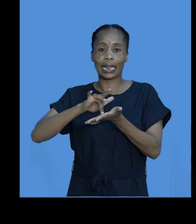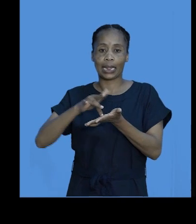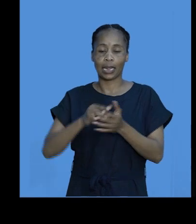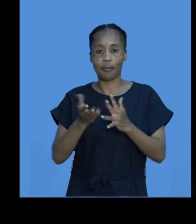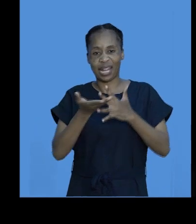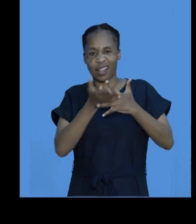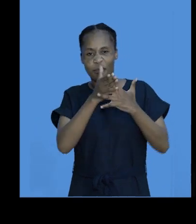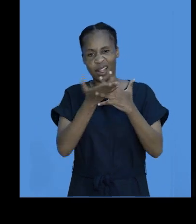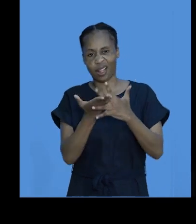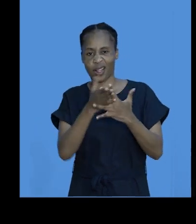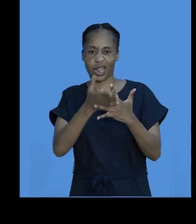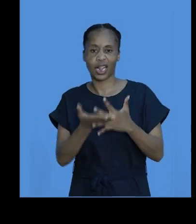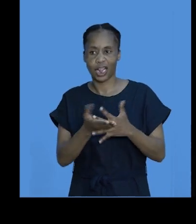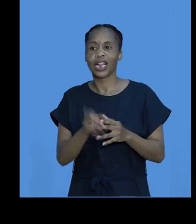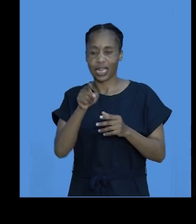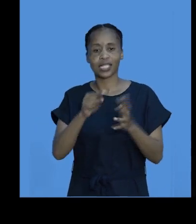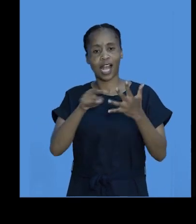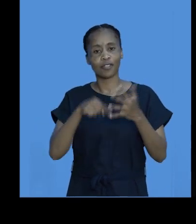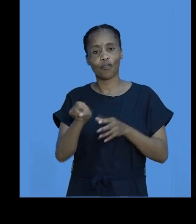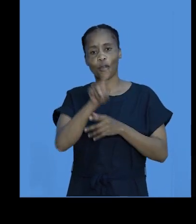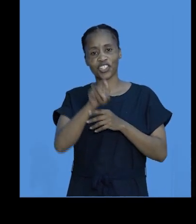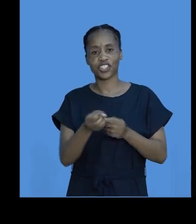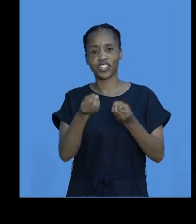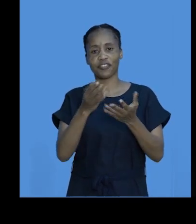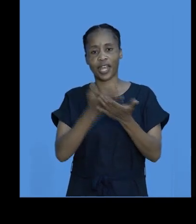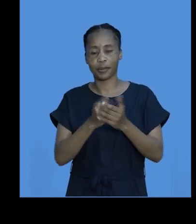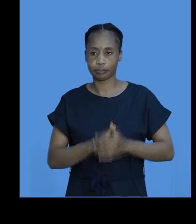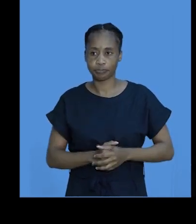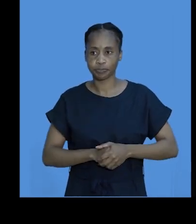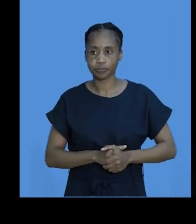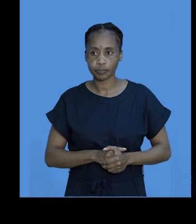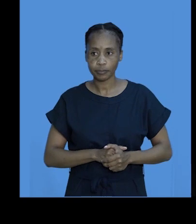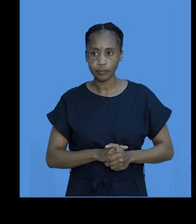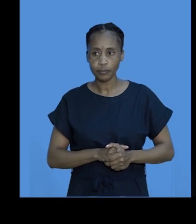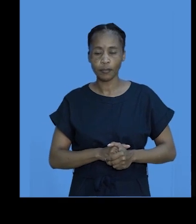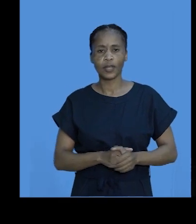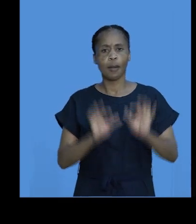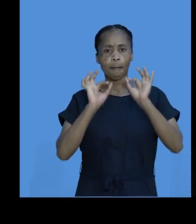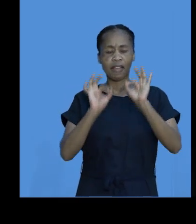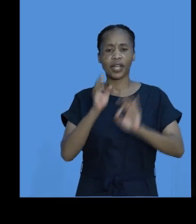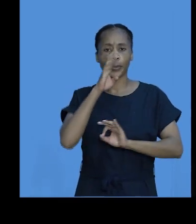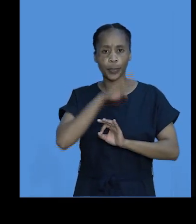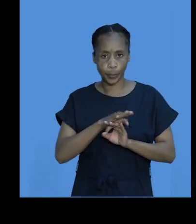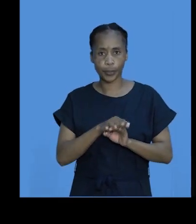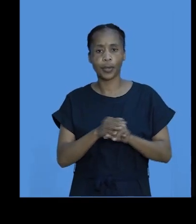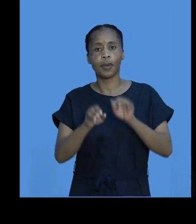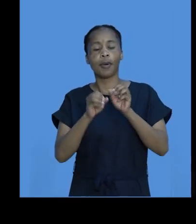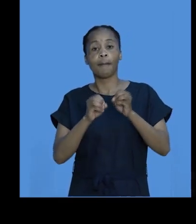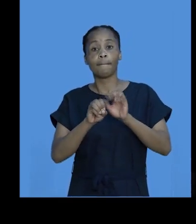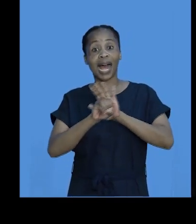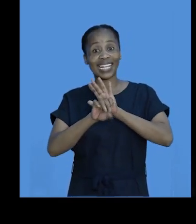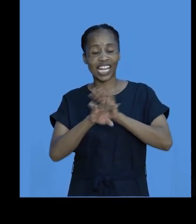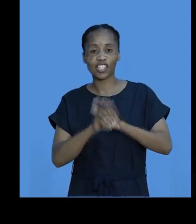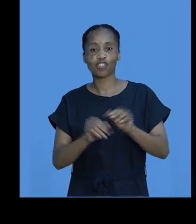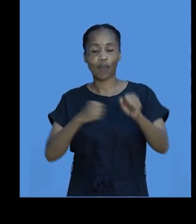possible answers that you can give in that type of a question. Let's go to the next one. An imperfect market structure. So